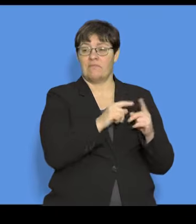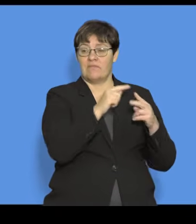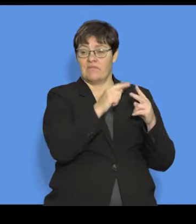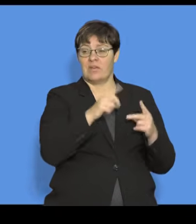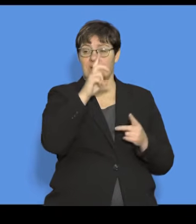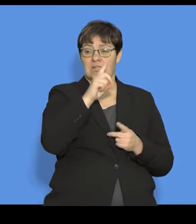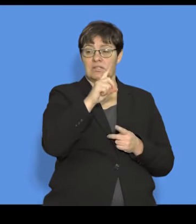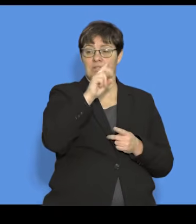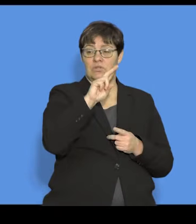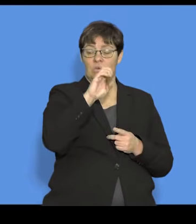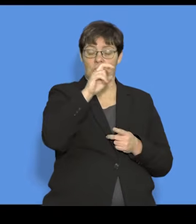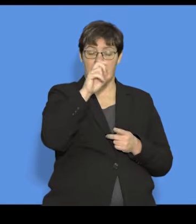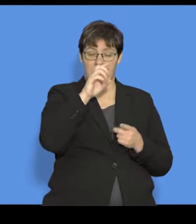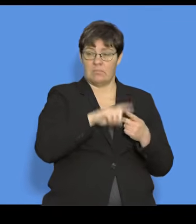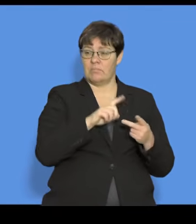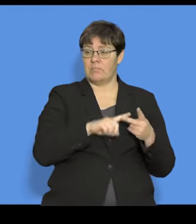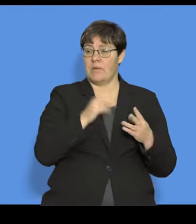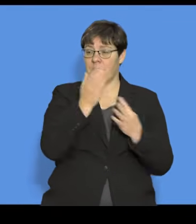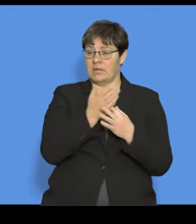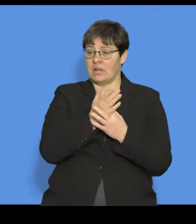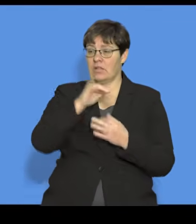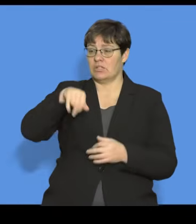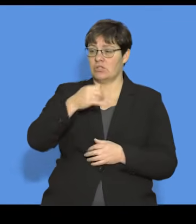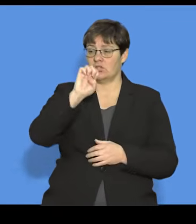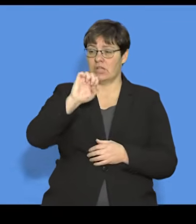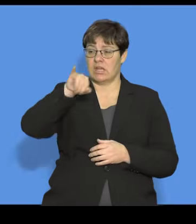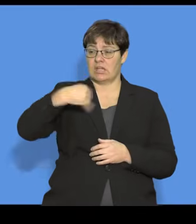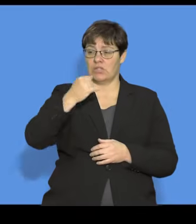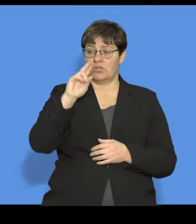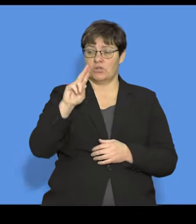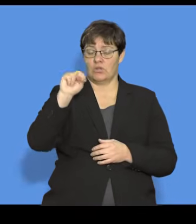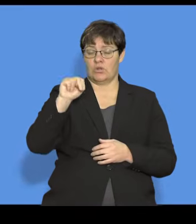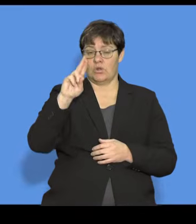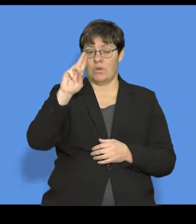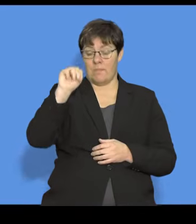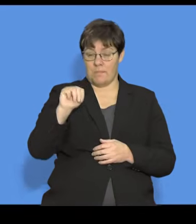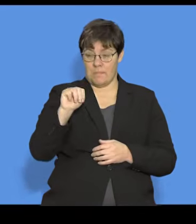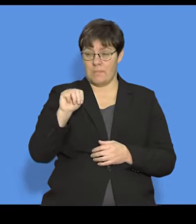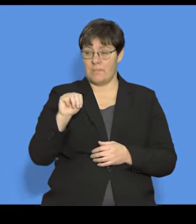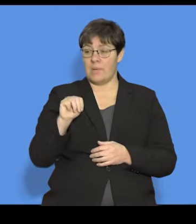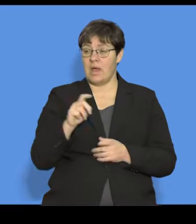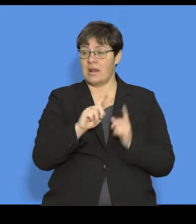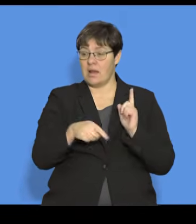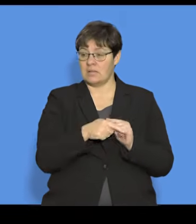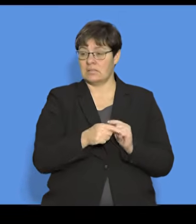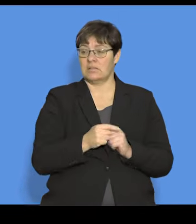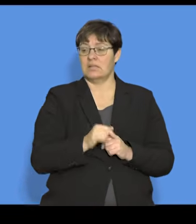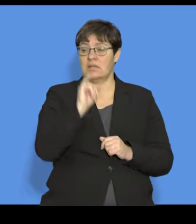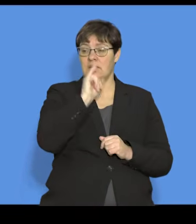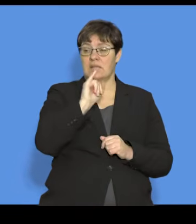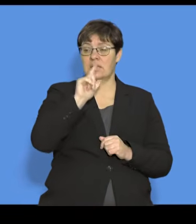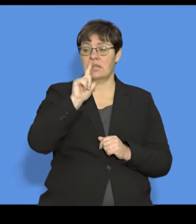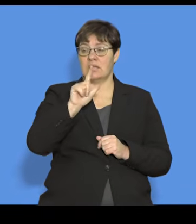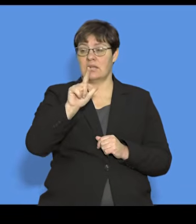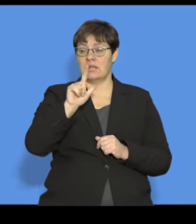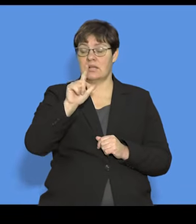duodenum, the middle jejunum, and the last part that connects to the large intestine called the